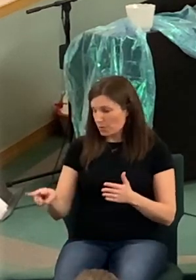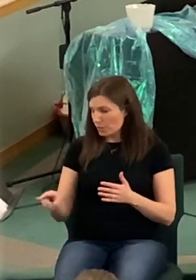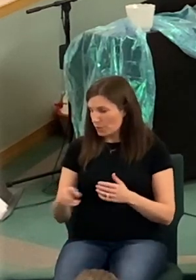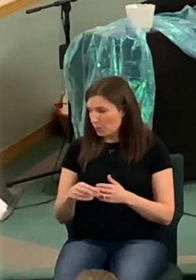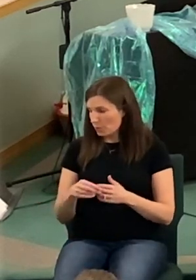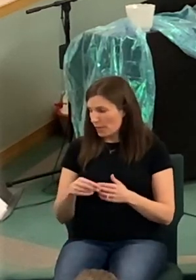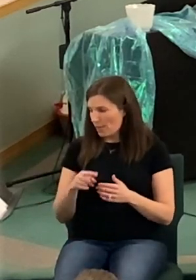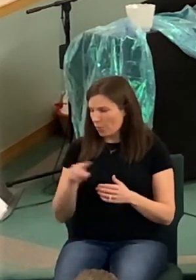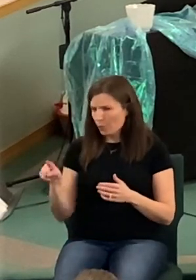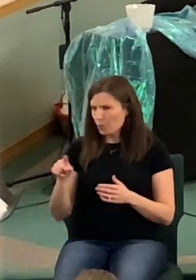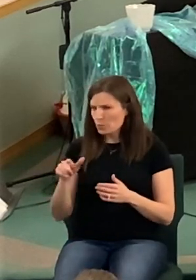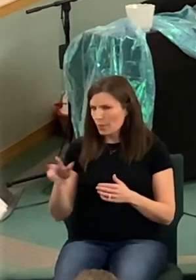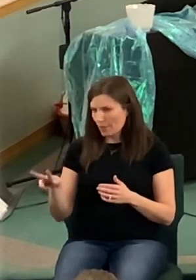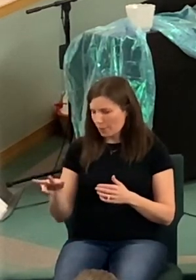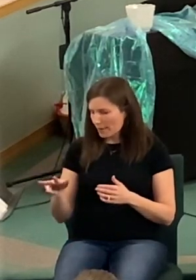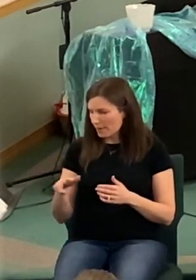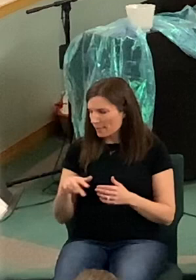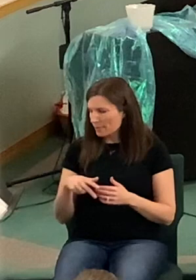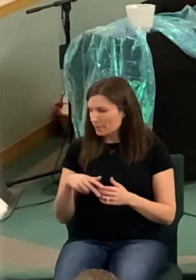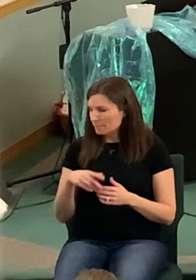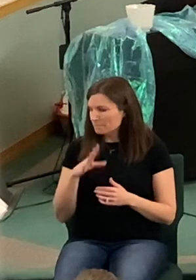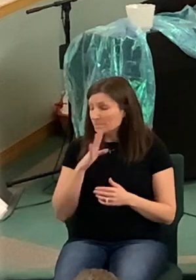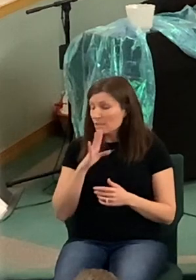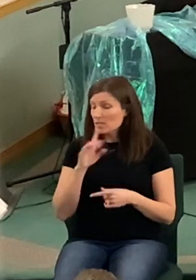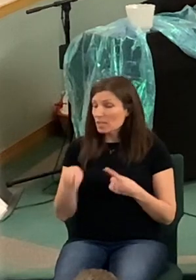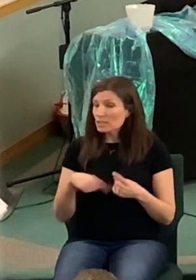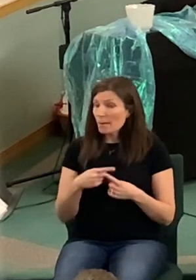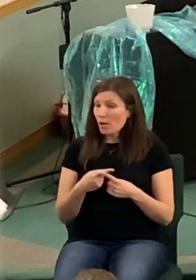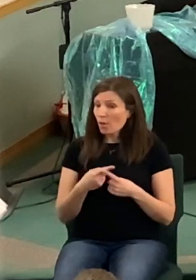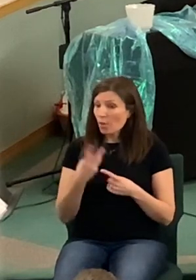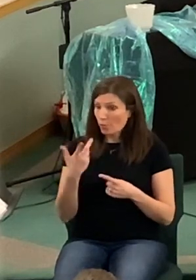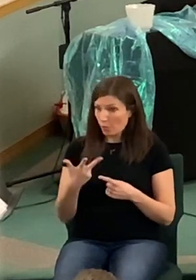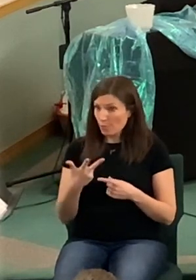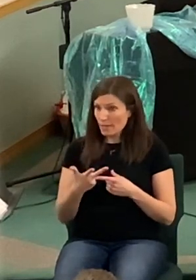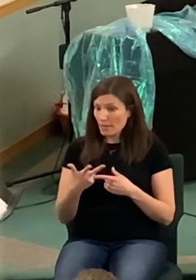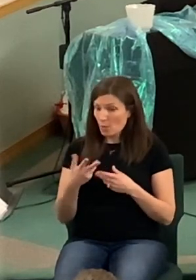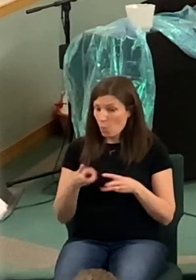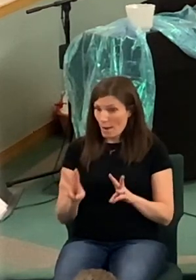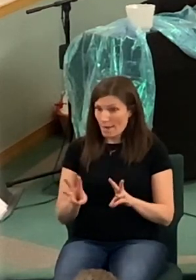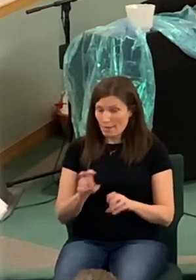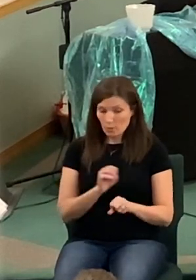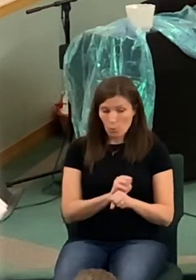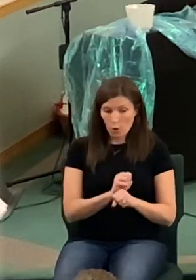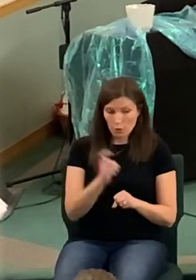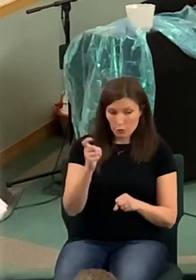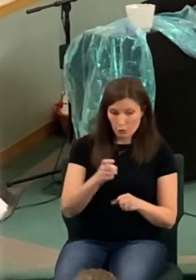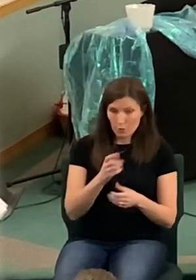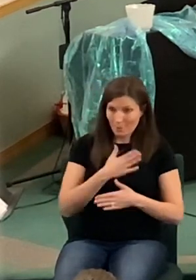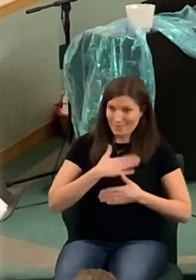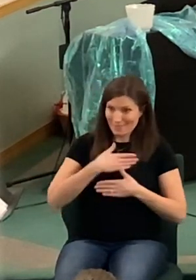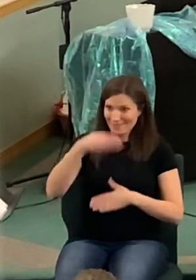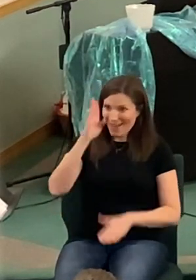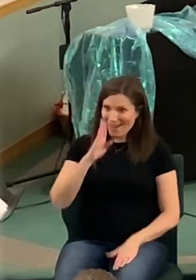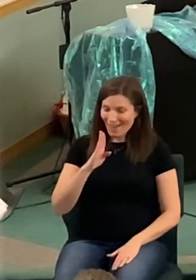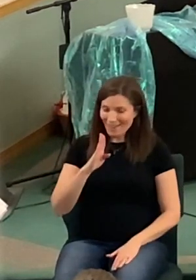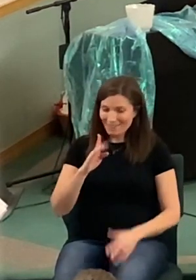22 and into 23, he lists three ways that our work is supposed to please God. One, with sincerity